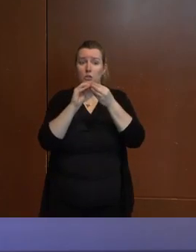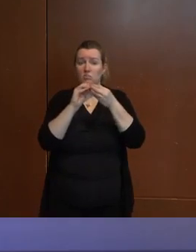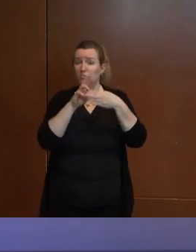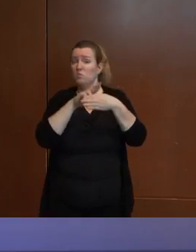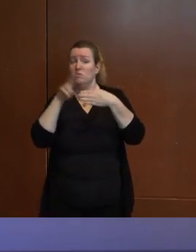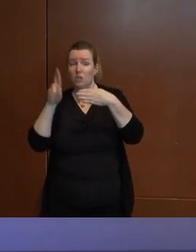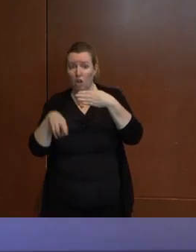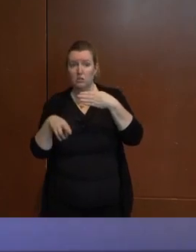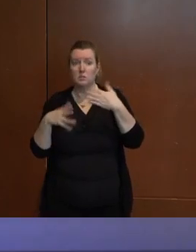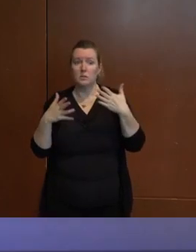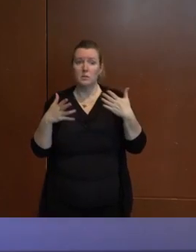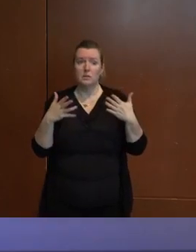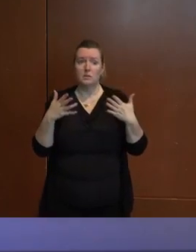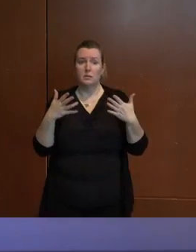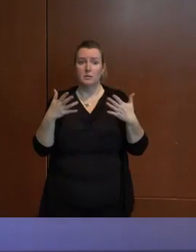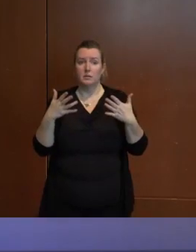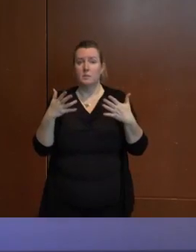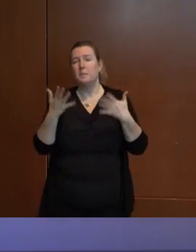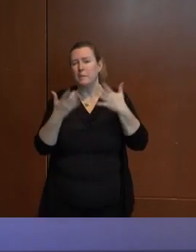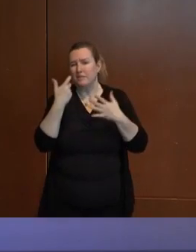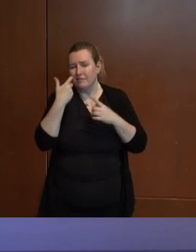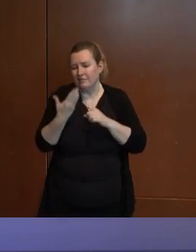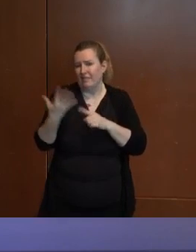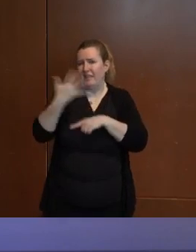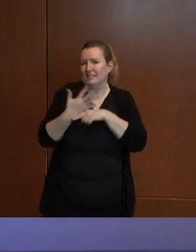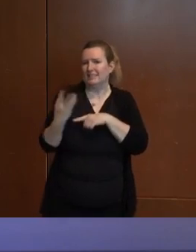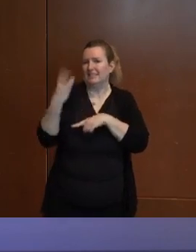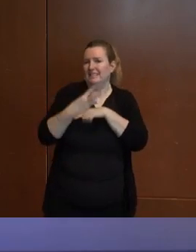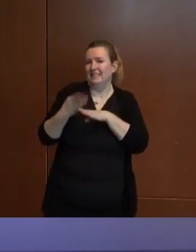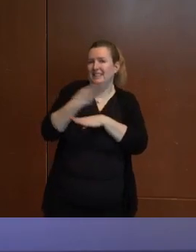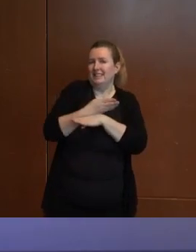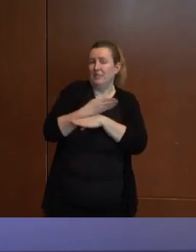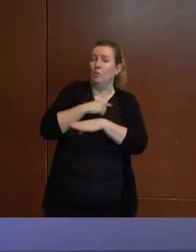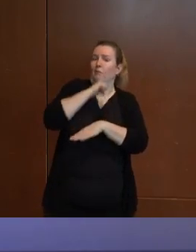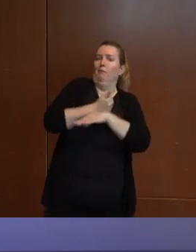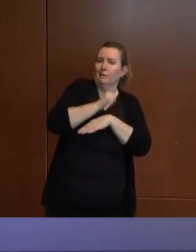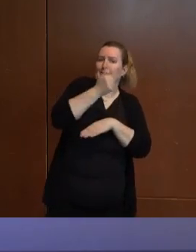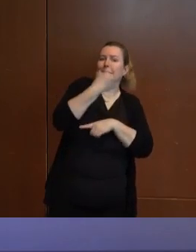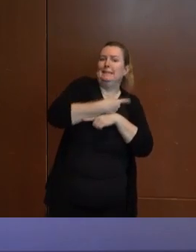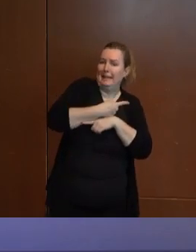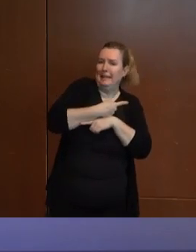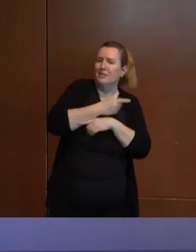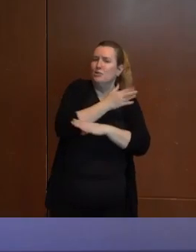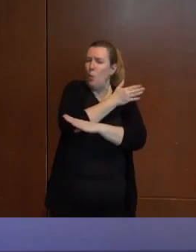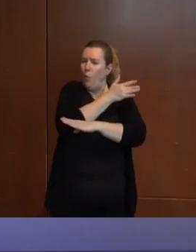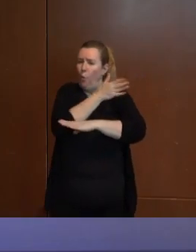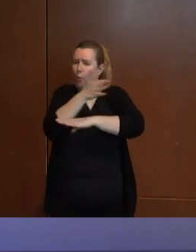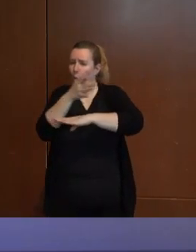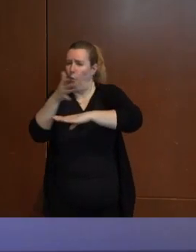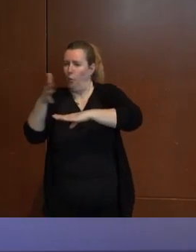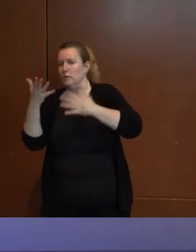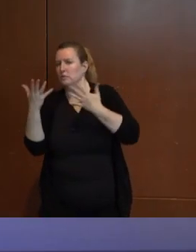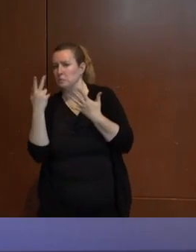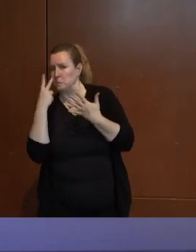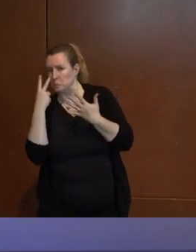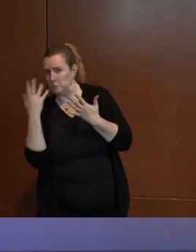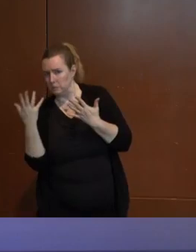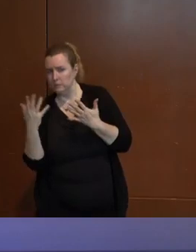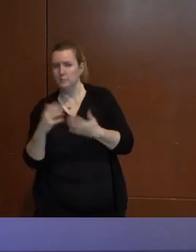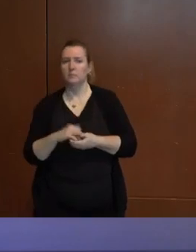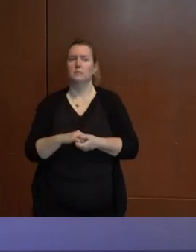that we're reporting today, I can't say this in every case, but it is highly likely, given how jammed up the testing facilities